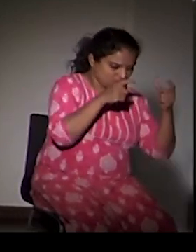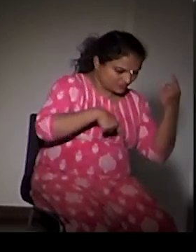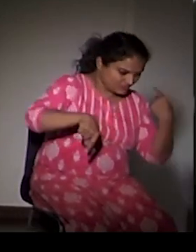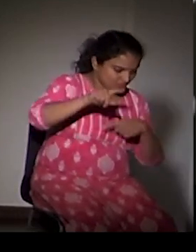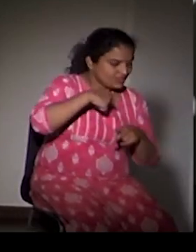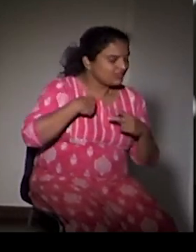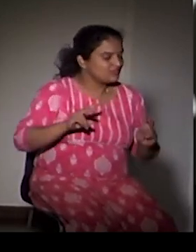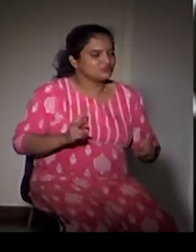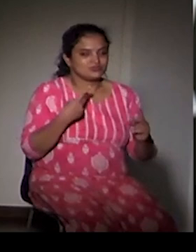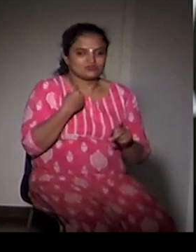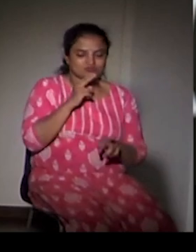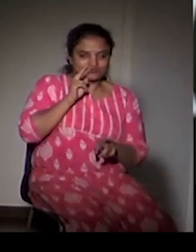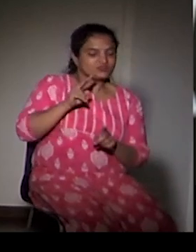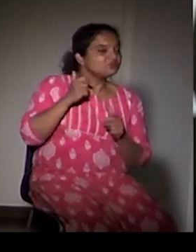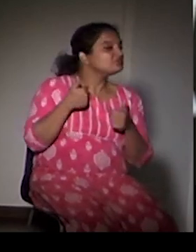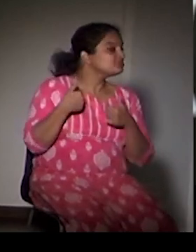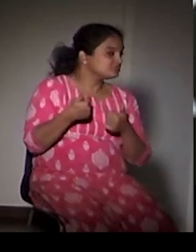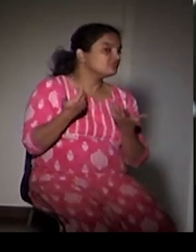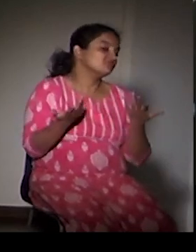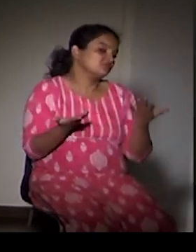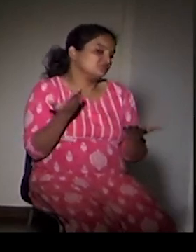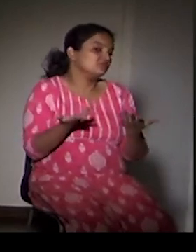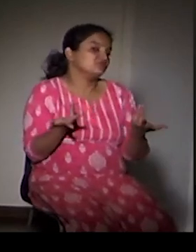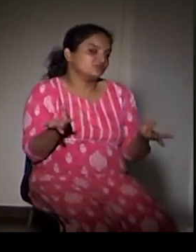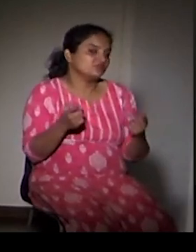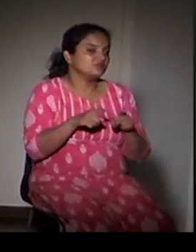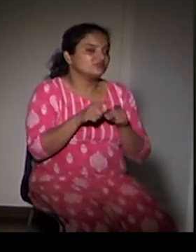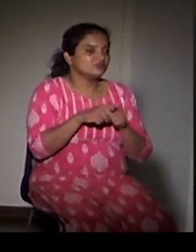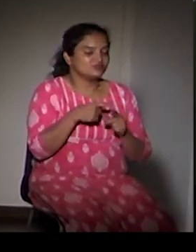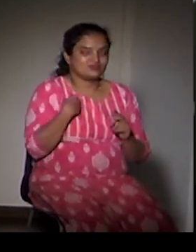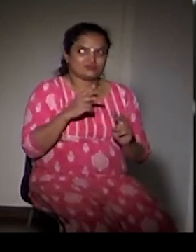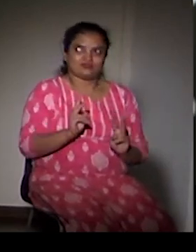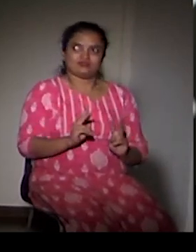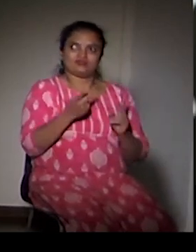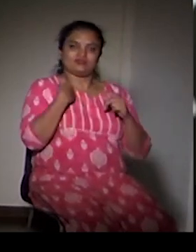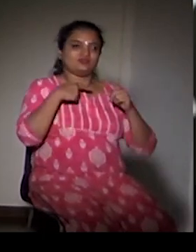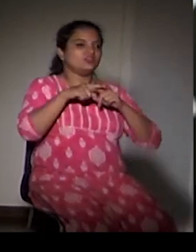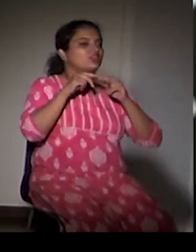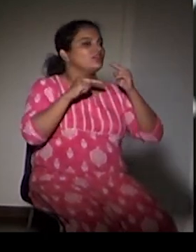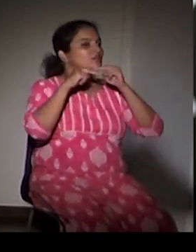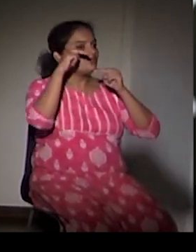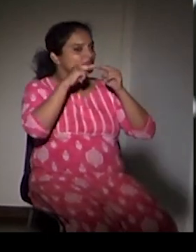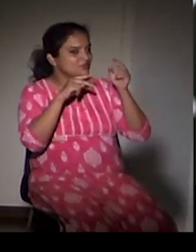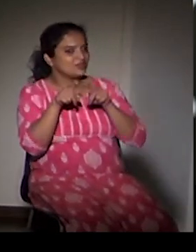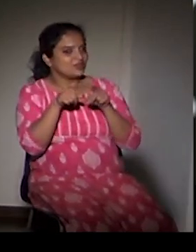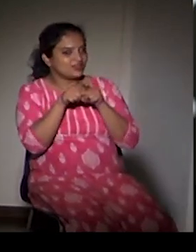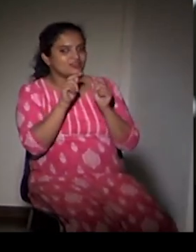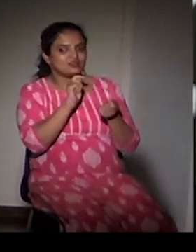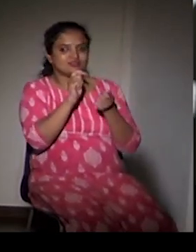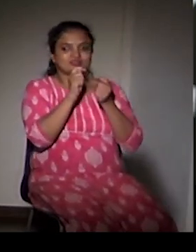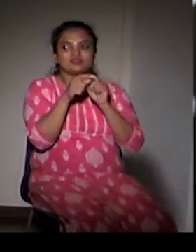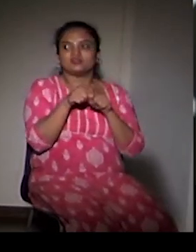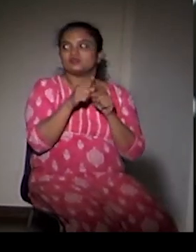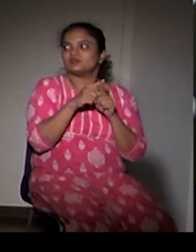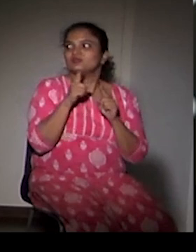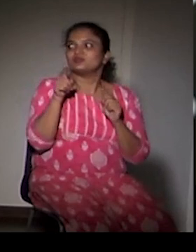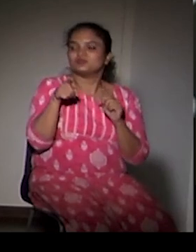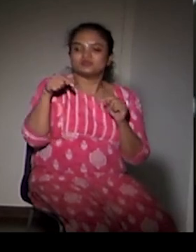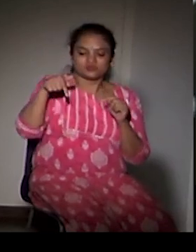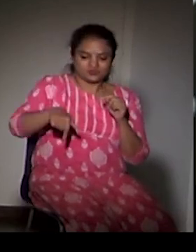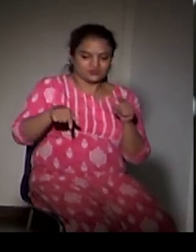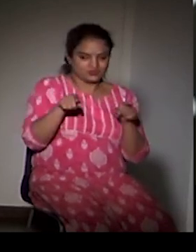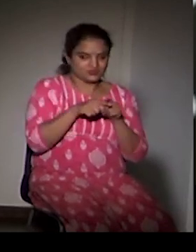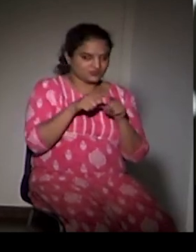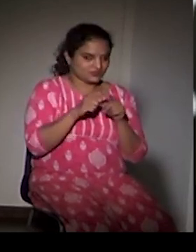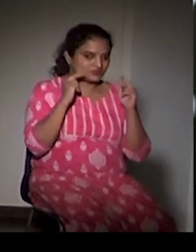which is great, mostly great. Some slightly strange buildings appearing here and there, but this is one of the most distinguished,